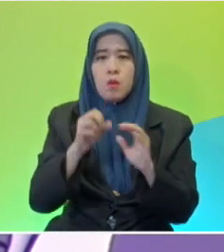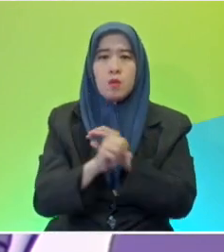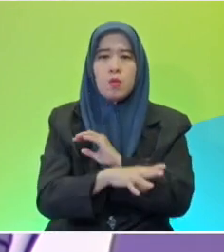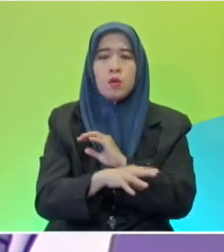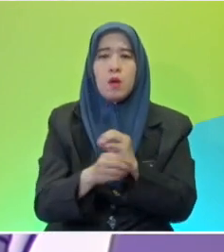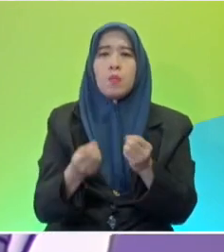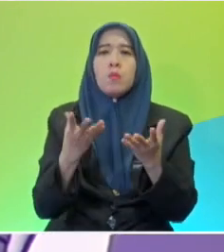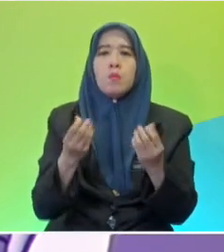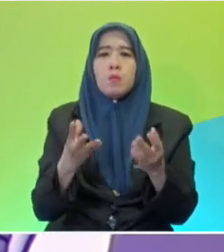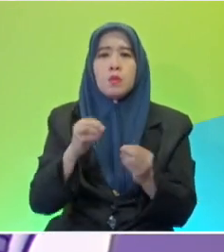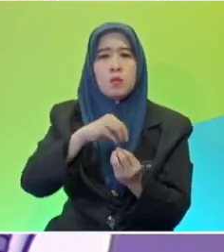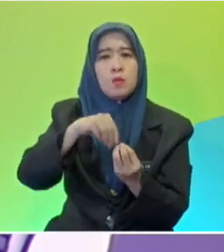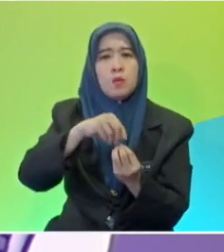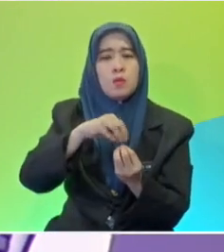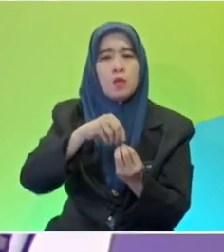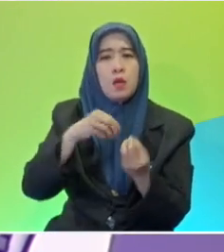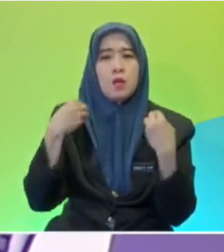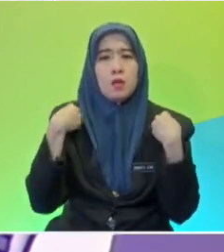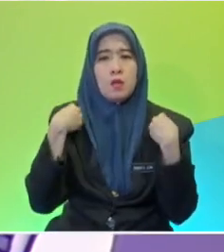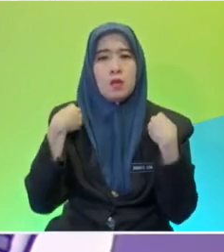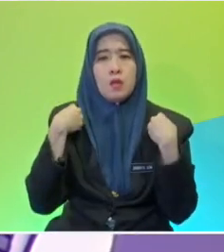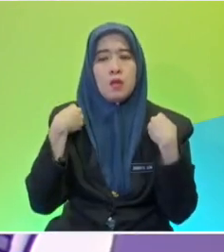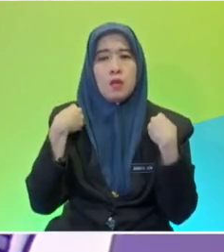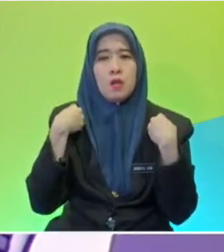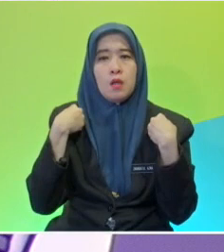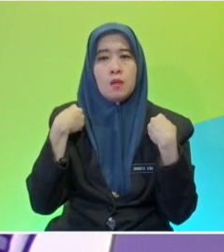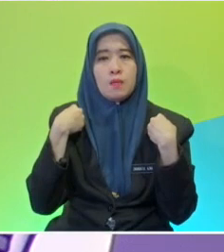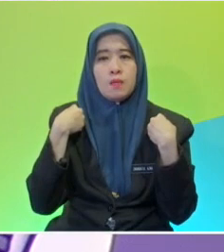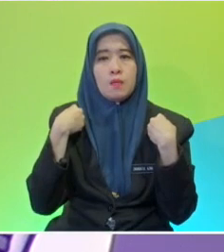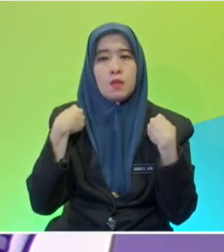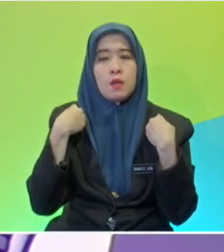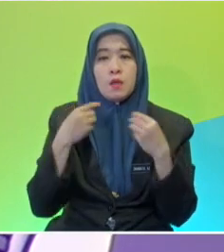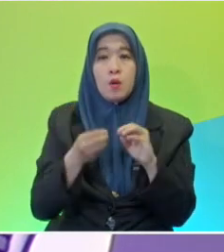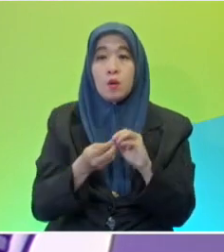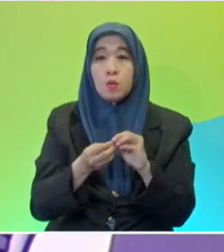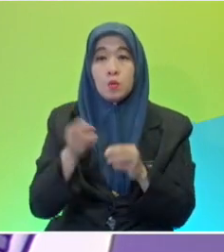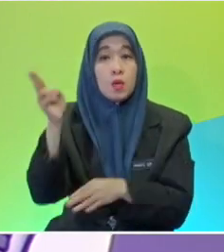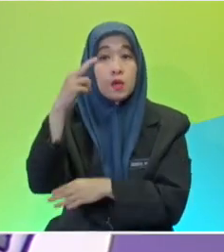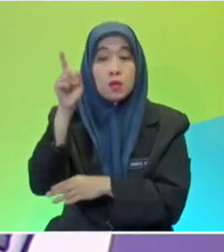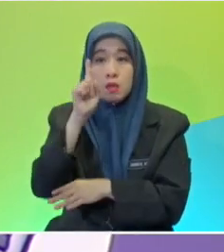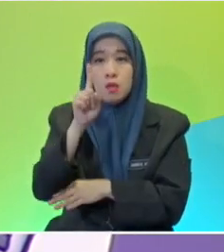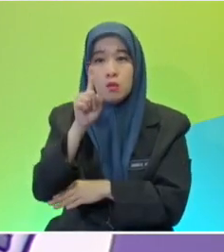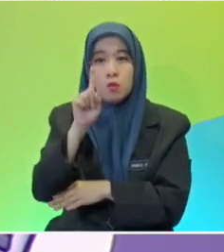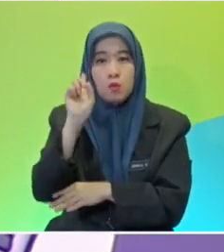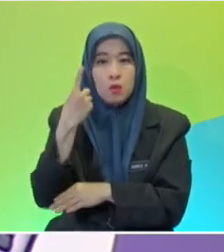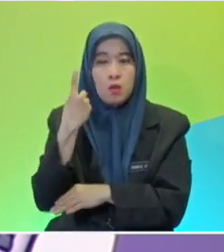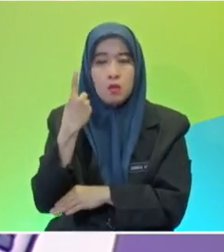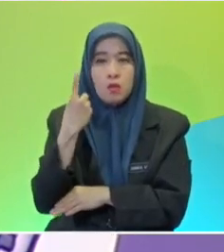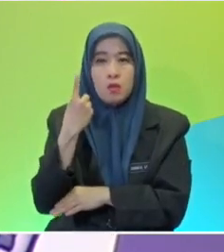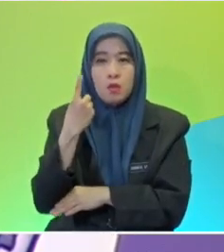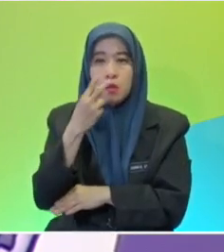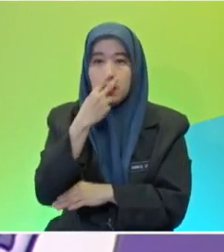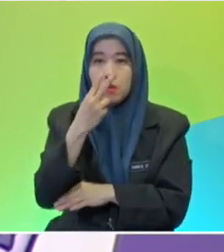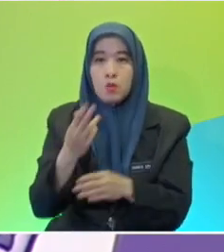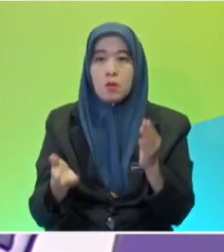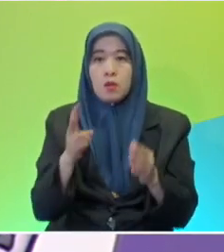find here, son? Seeds? I mean the leaves. Okay. Here I think it's only 1. Okay, There? usually got Something- 2. It will come out 2. Okay. You can see